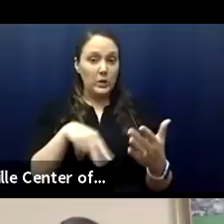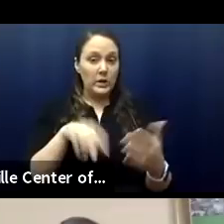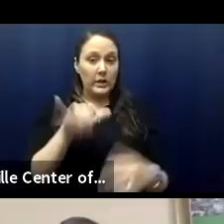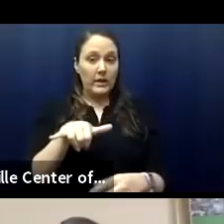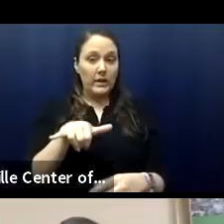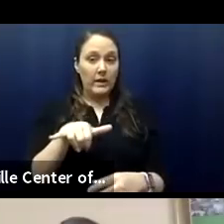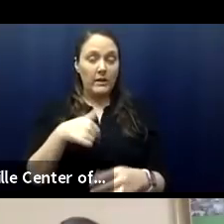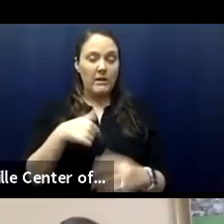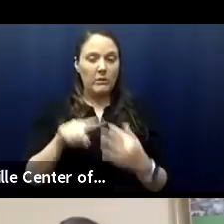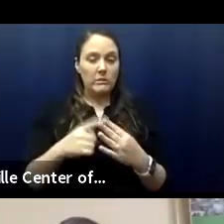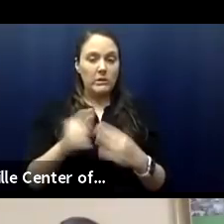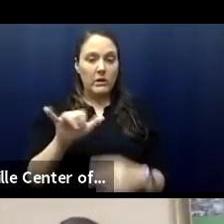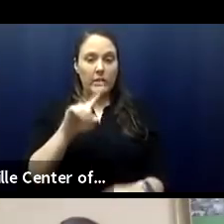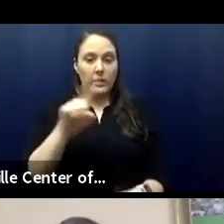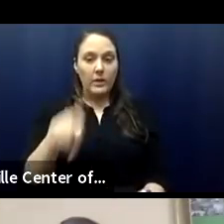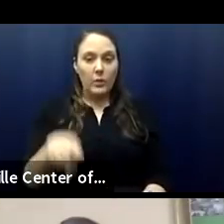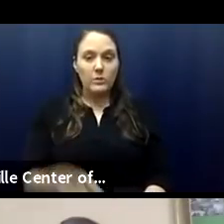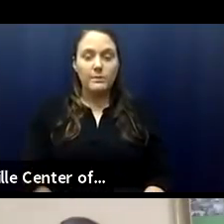question.